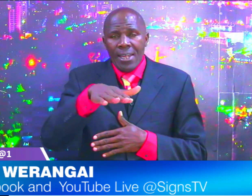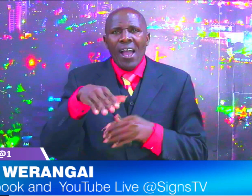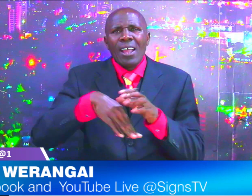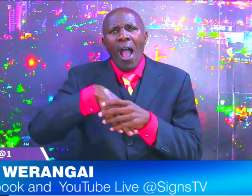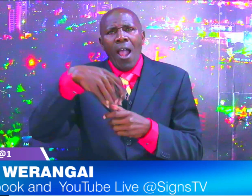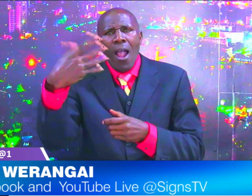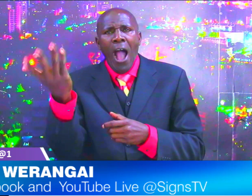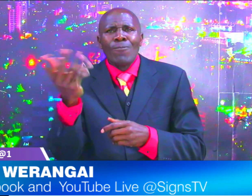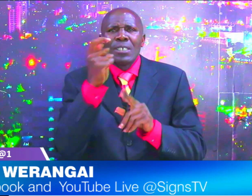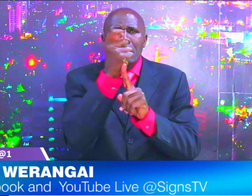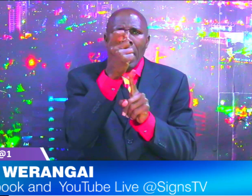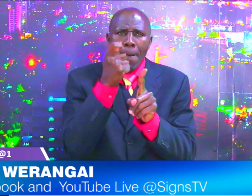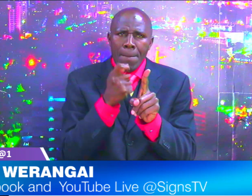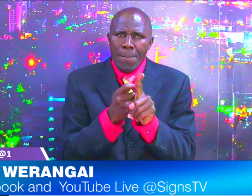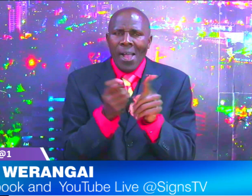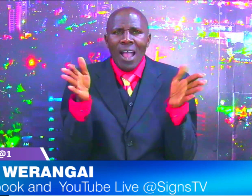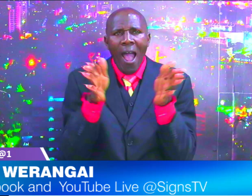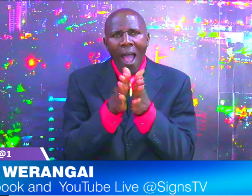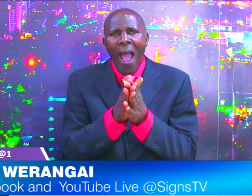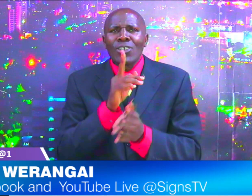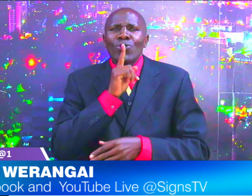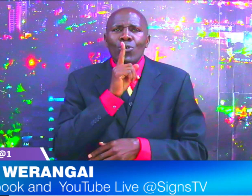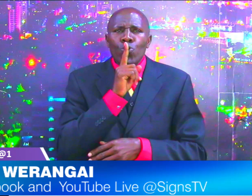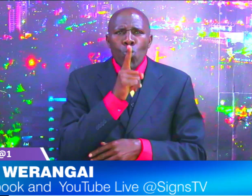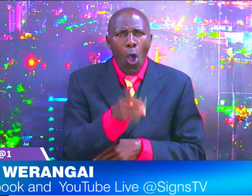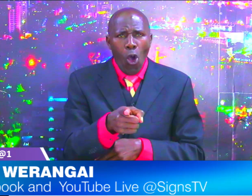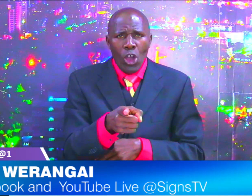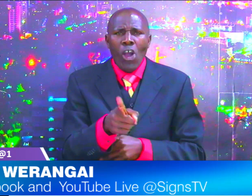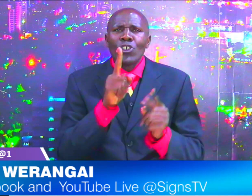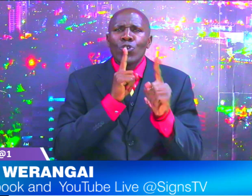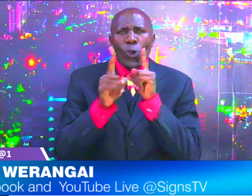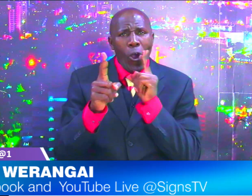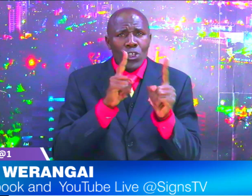terms and conditions for the talk.